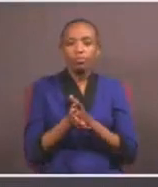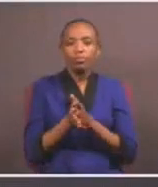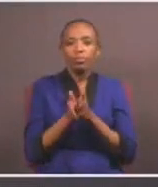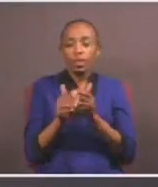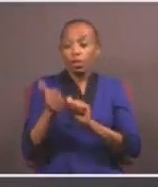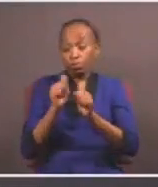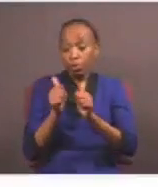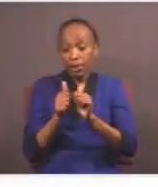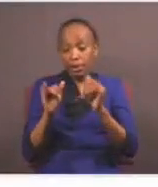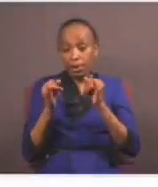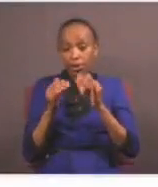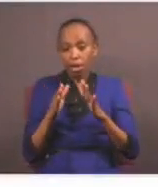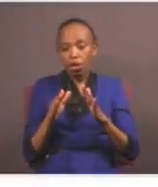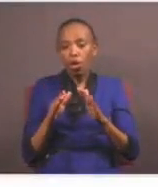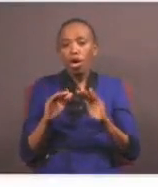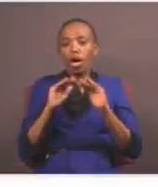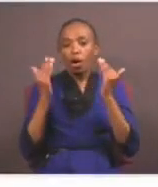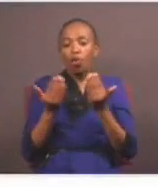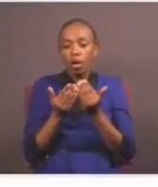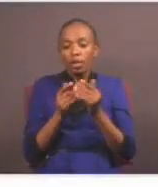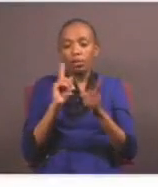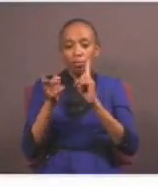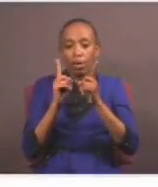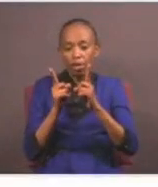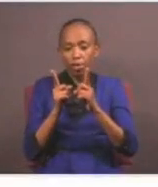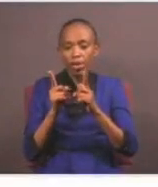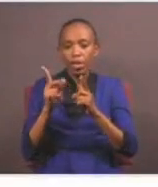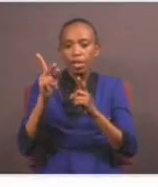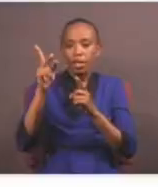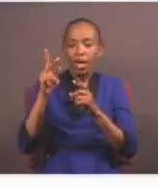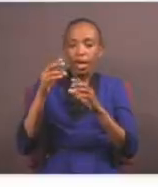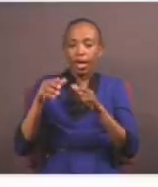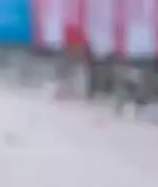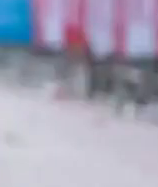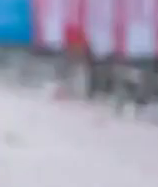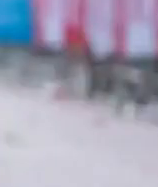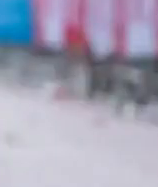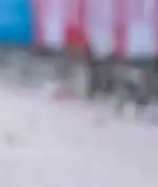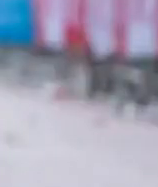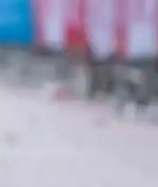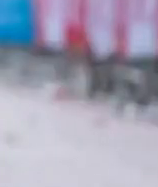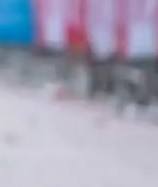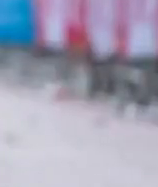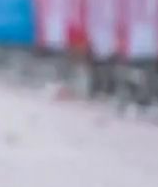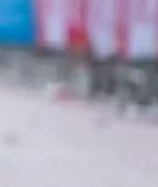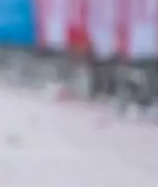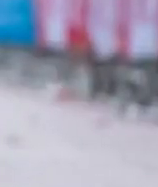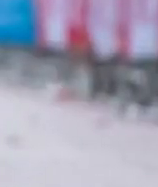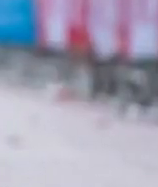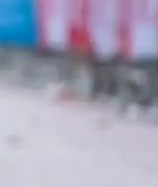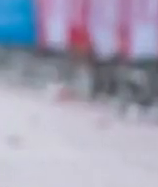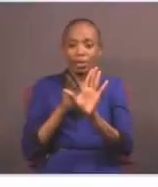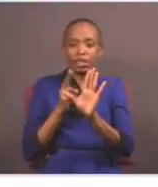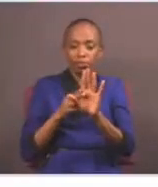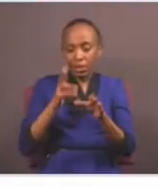To some sports news now, world marathon record holder Brigid Kosgei will not participate in this Sunday's London Marathon due to a persistent hamstring